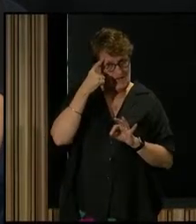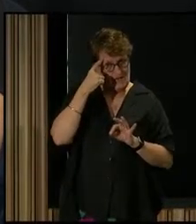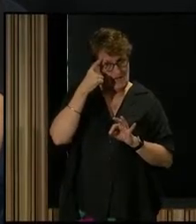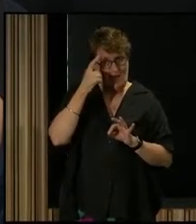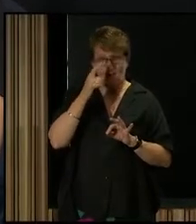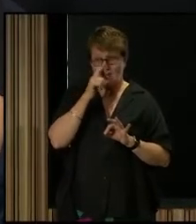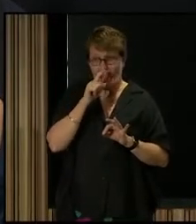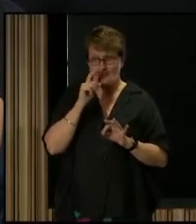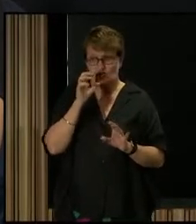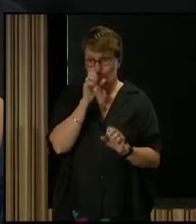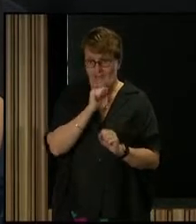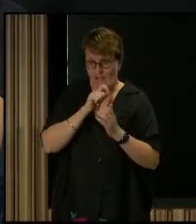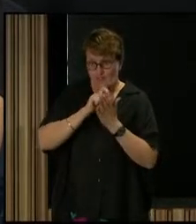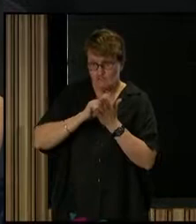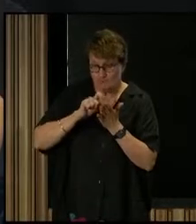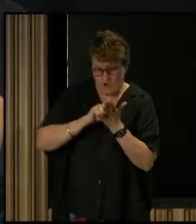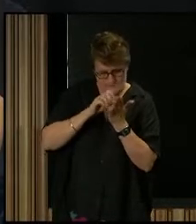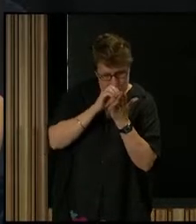regret writing down